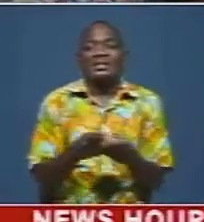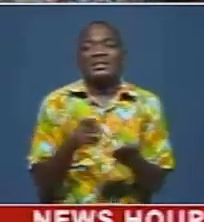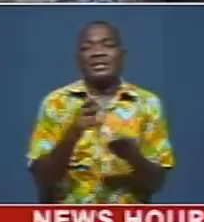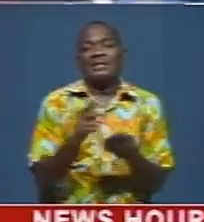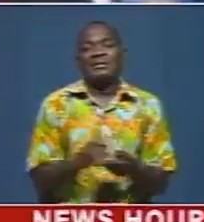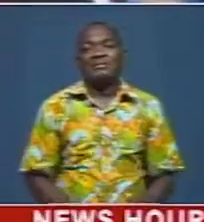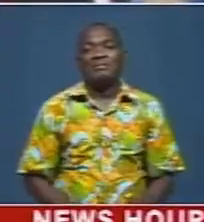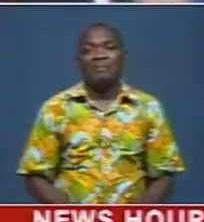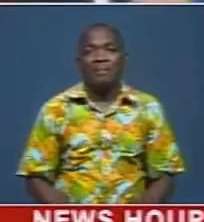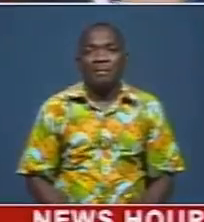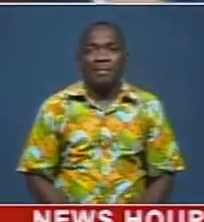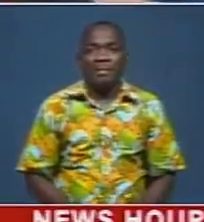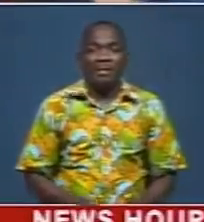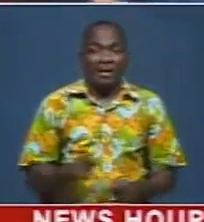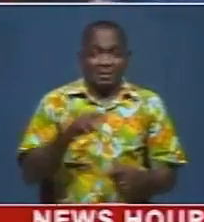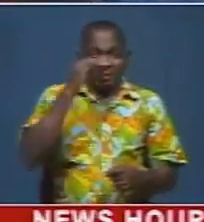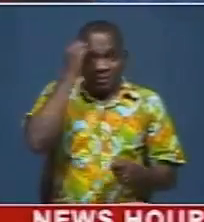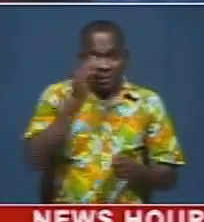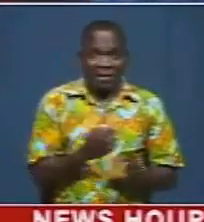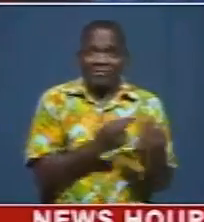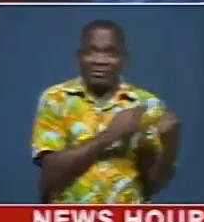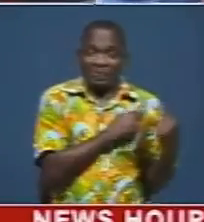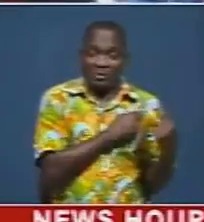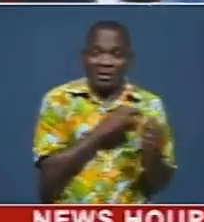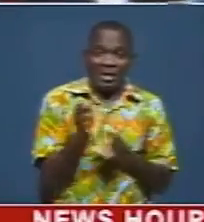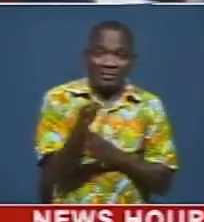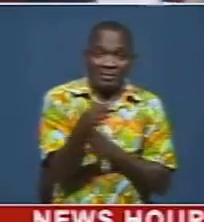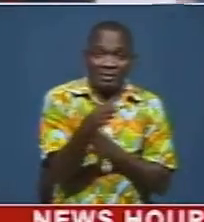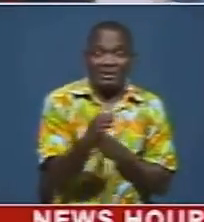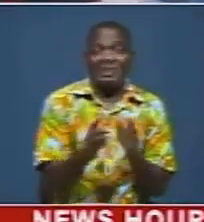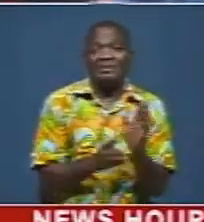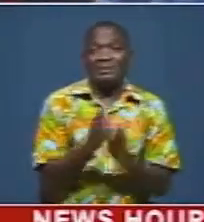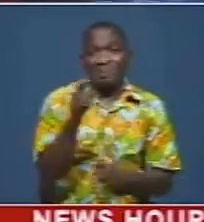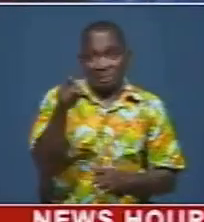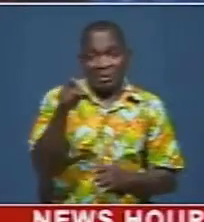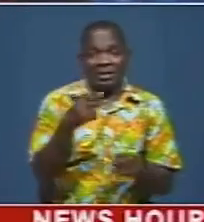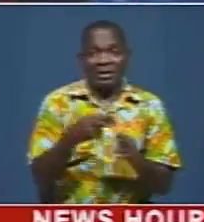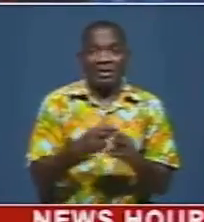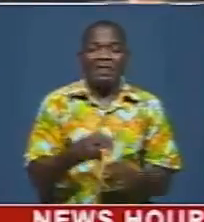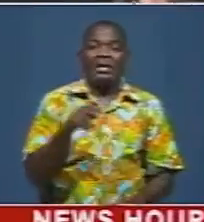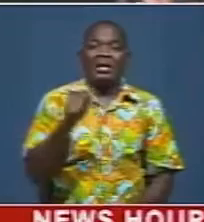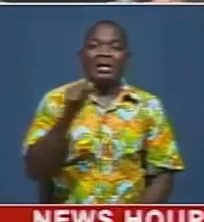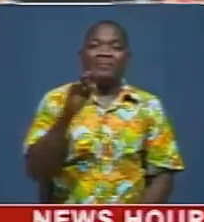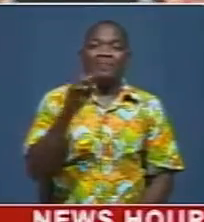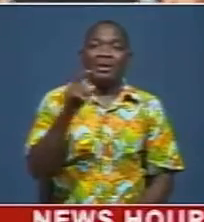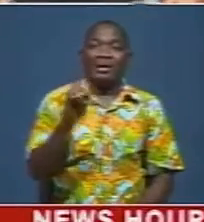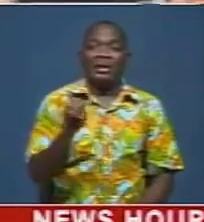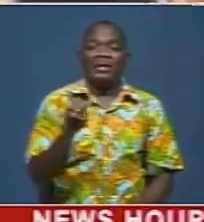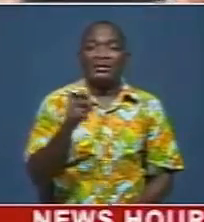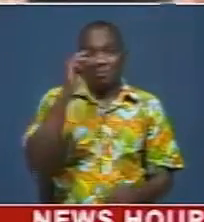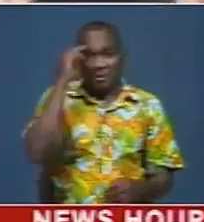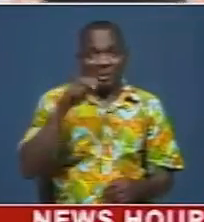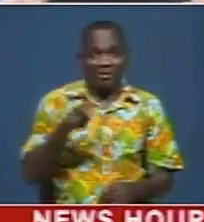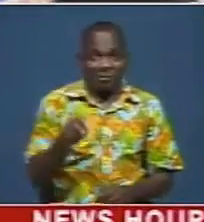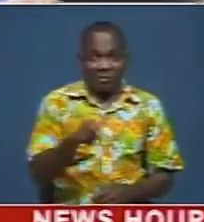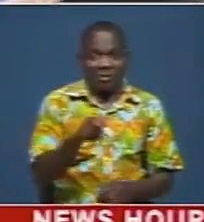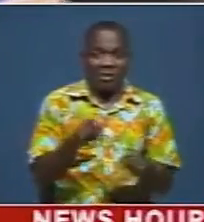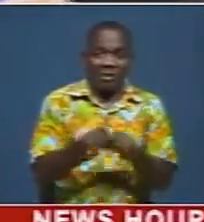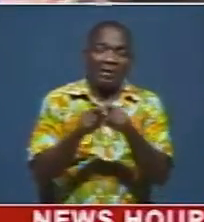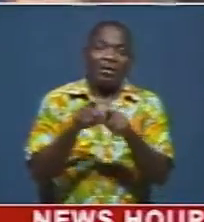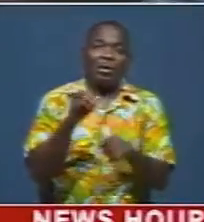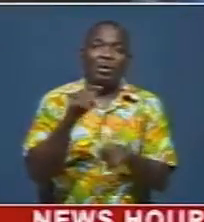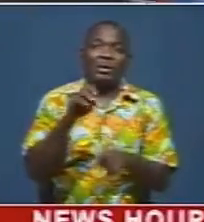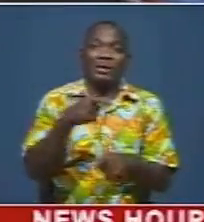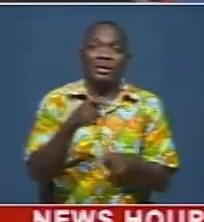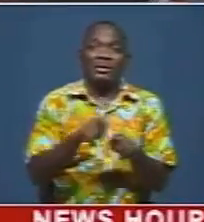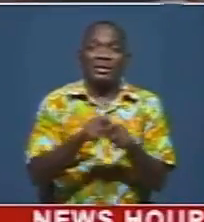the area. The Minister for Fisheries and Aquaculture, Madame Afolekwe, the Tourism Minister, Mrs. Barbara